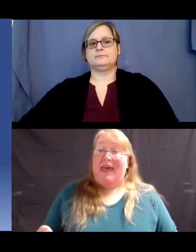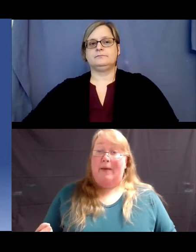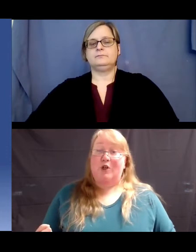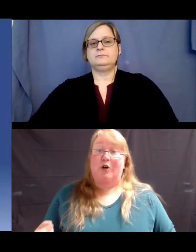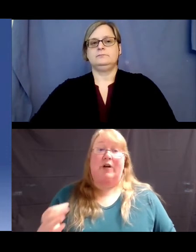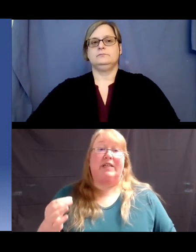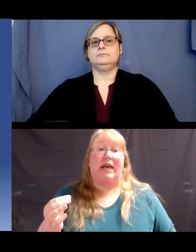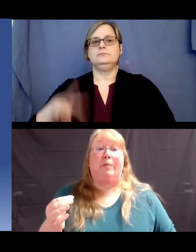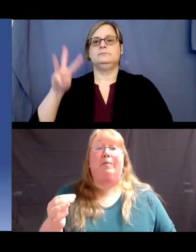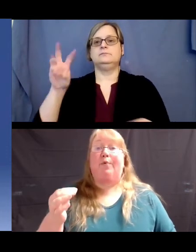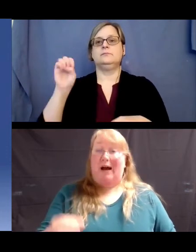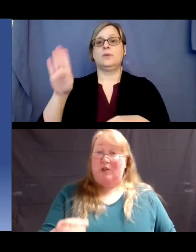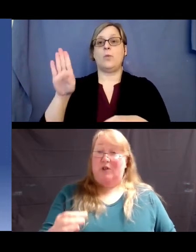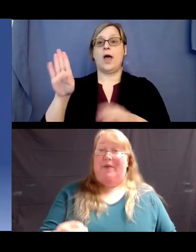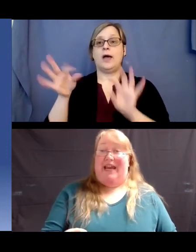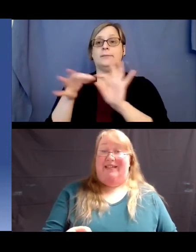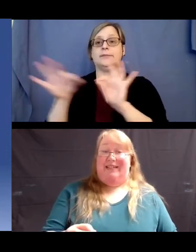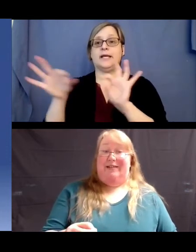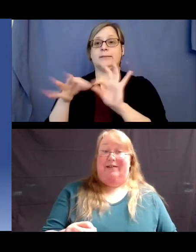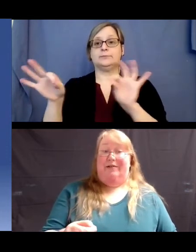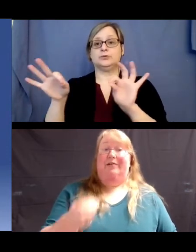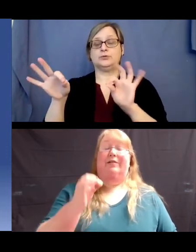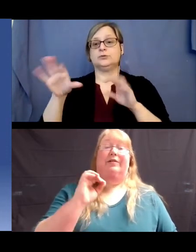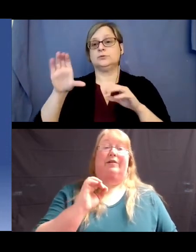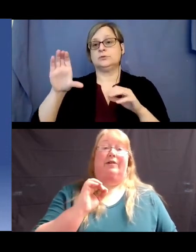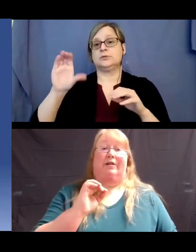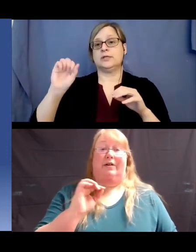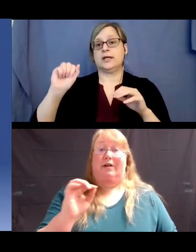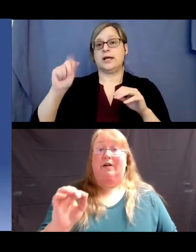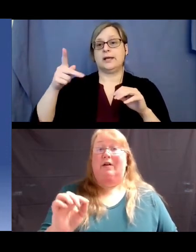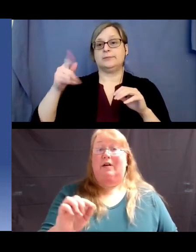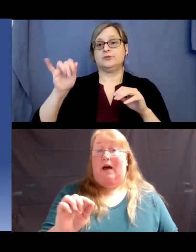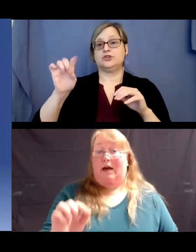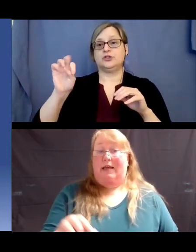Web Captioner is a browser-based